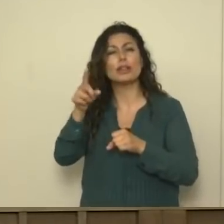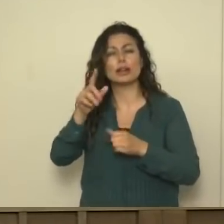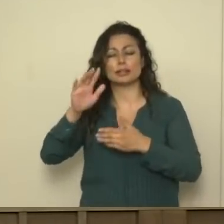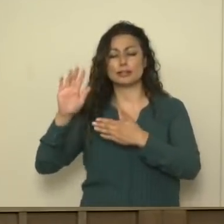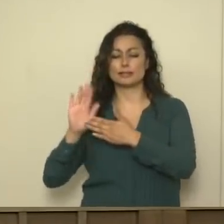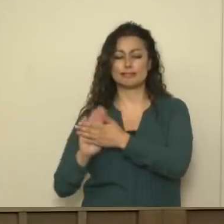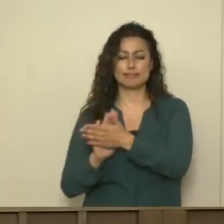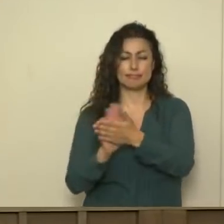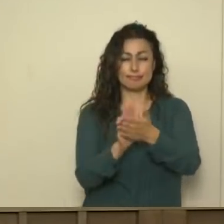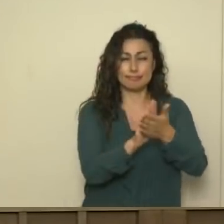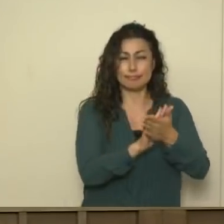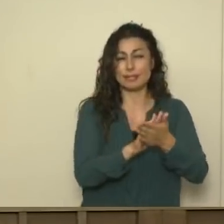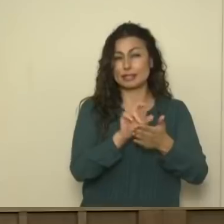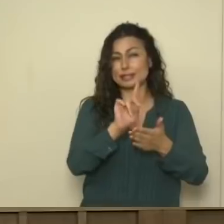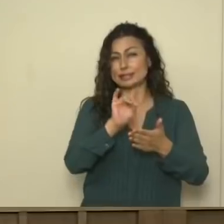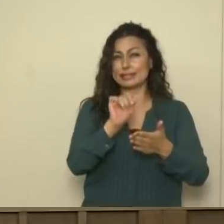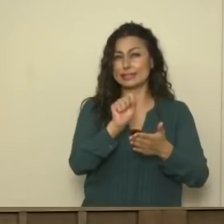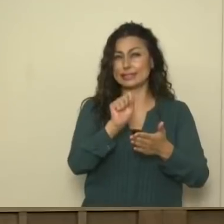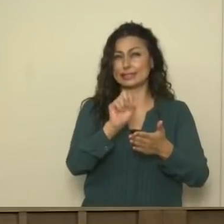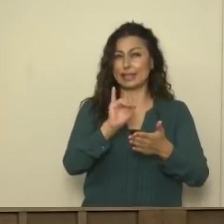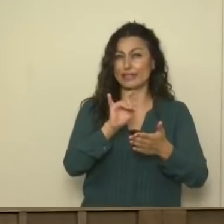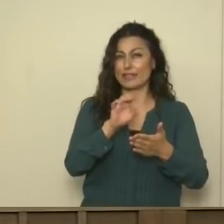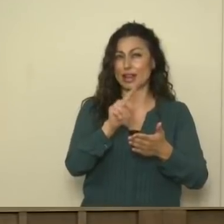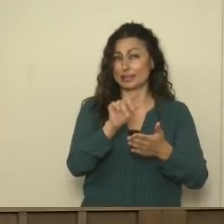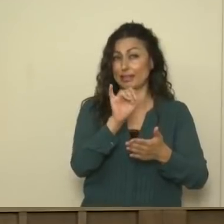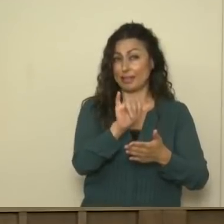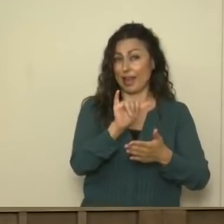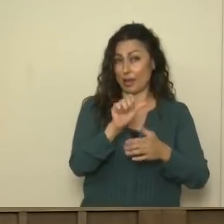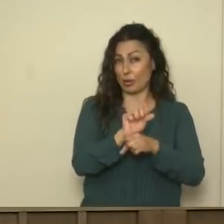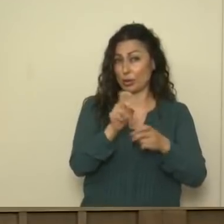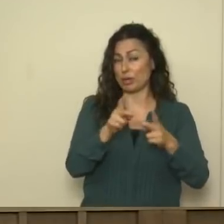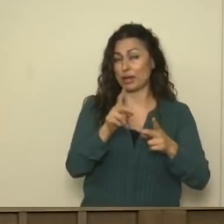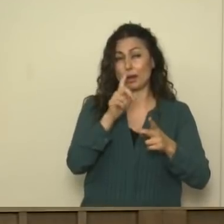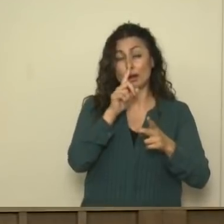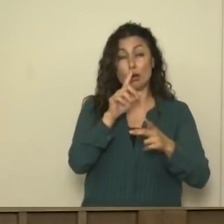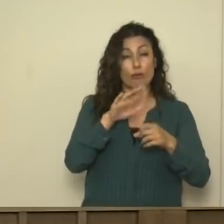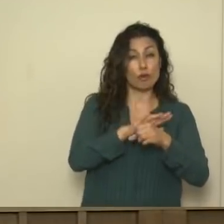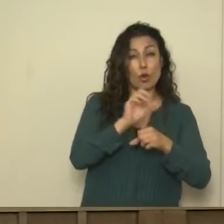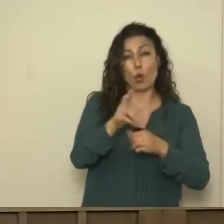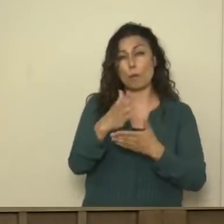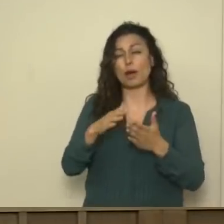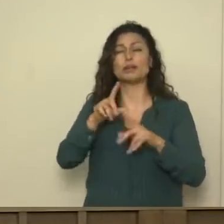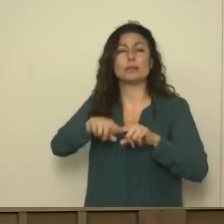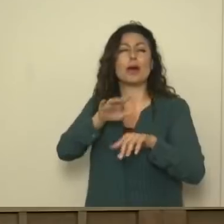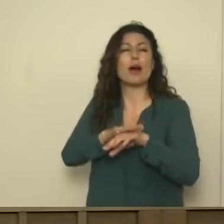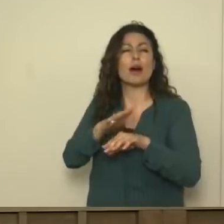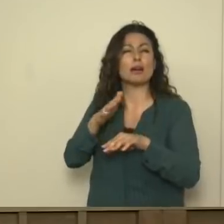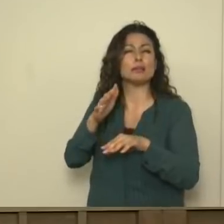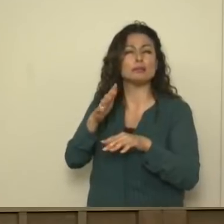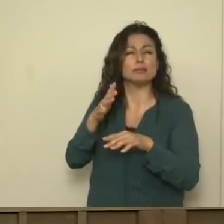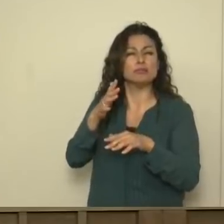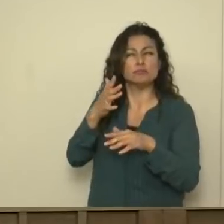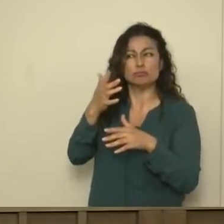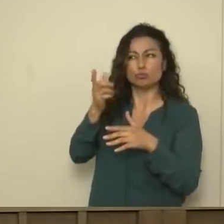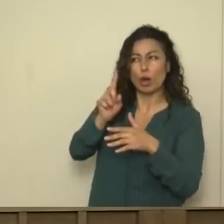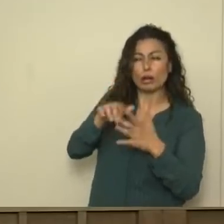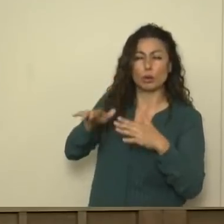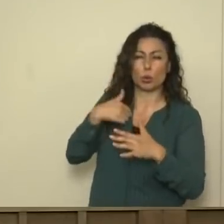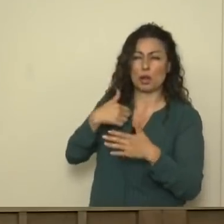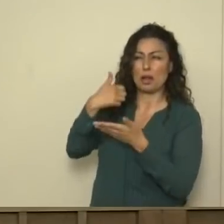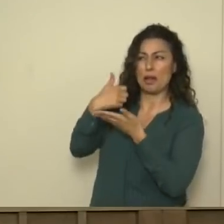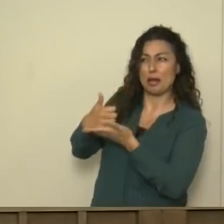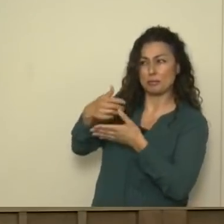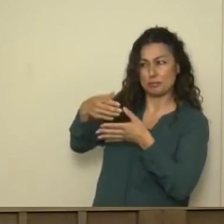disinfect the workplace, again, in full or in part. It just depends on the operation, and we work with people to figure that out. And the